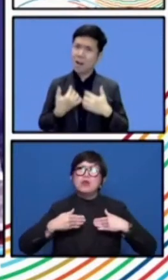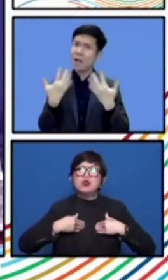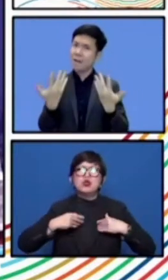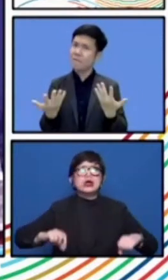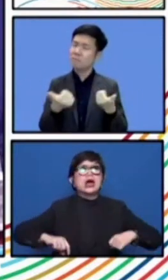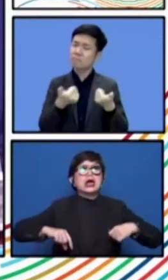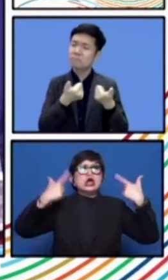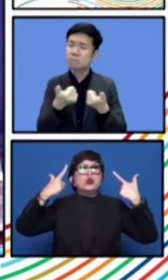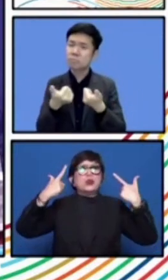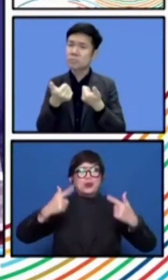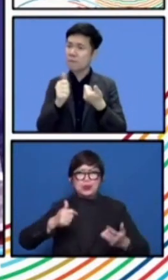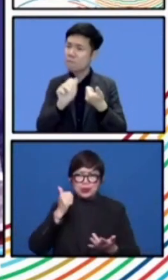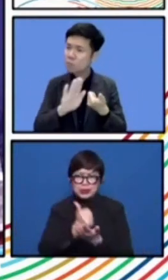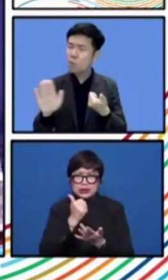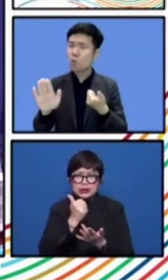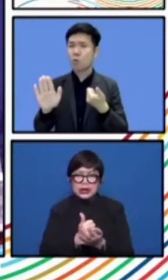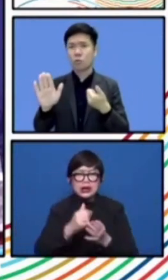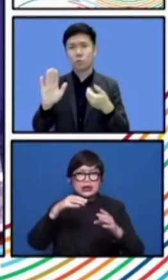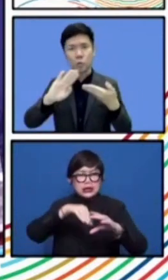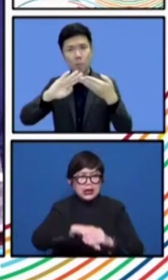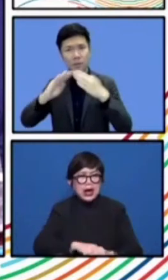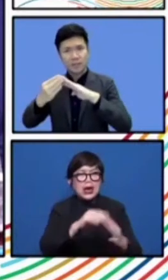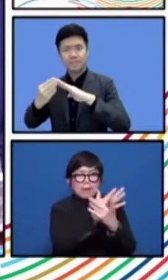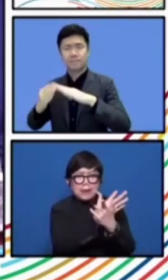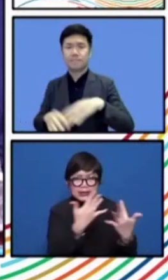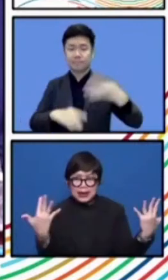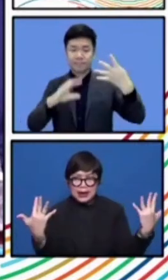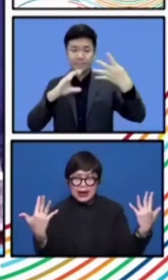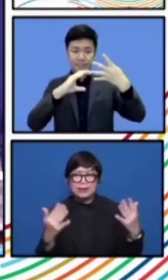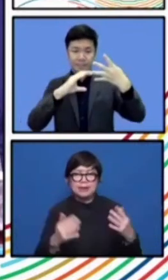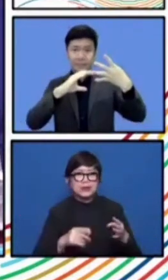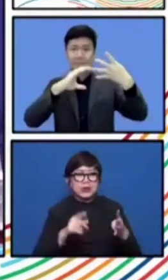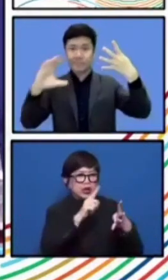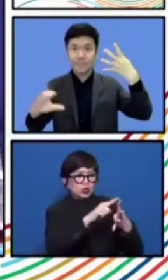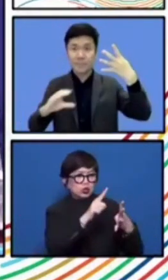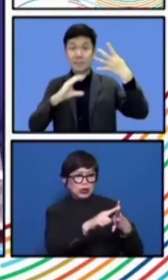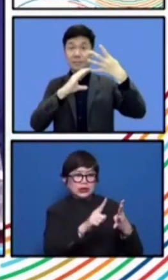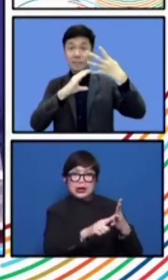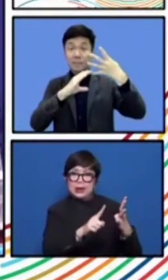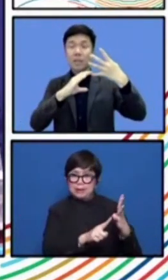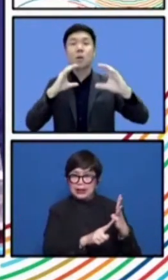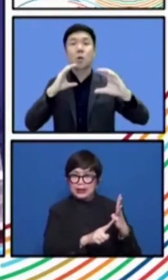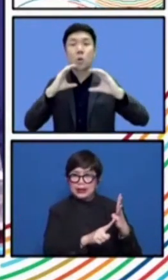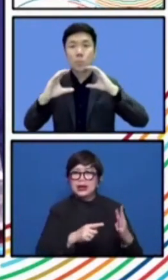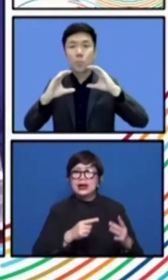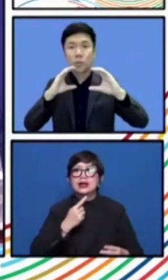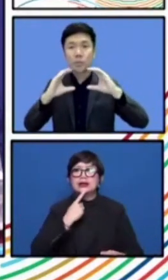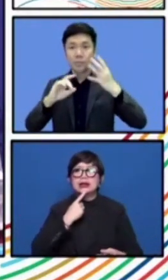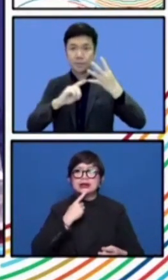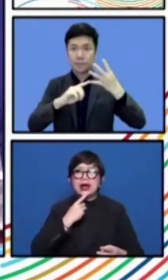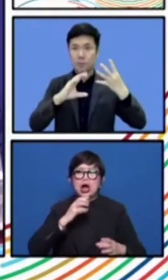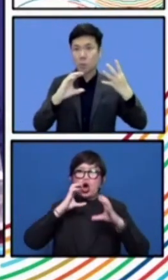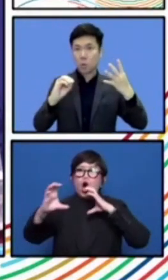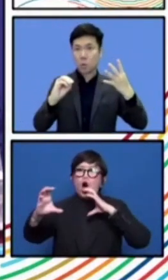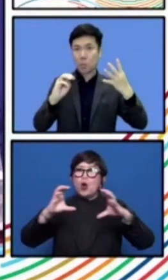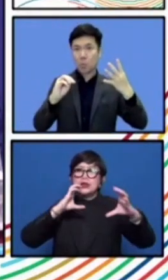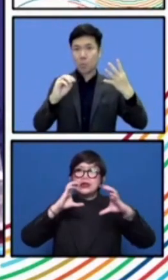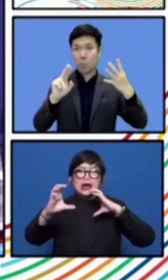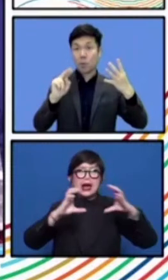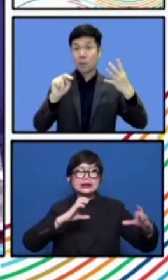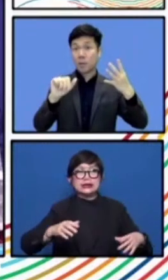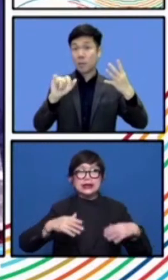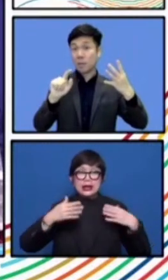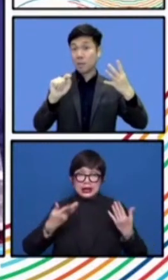in the fourth seed I want to talk about is the word communication often we may have a community